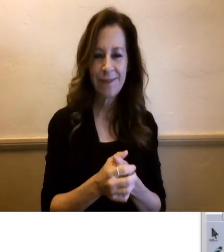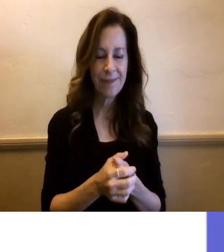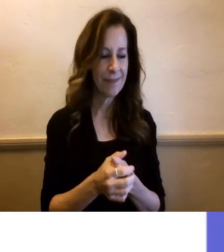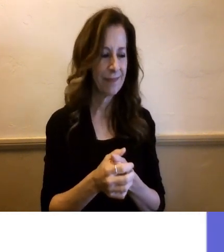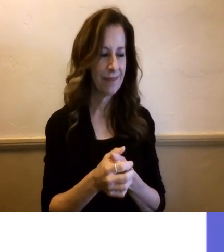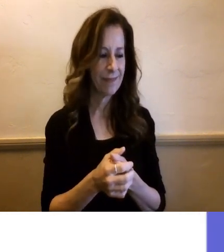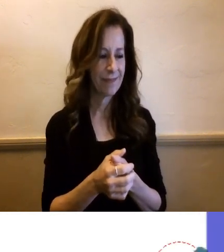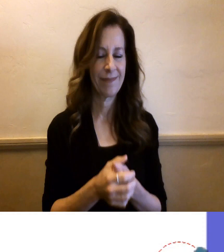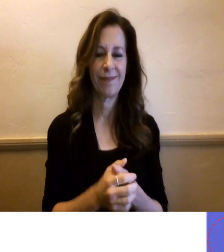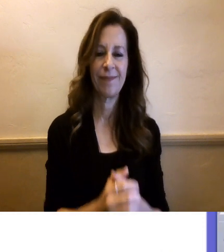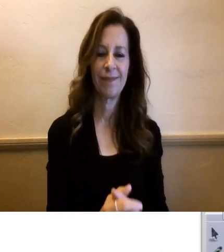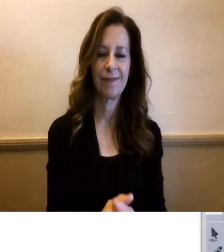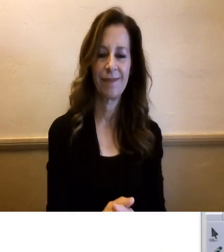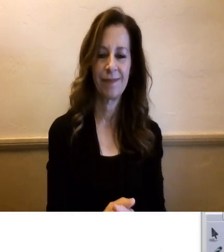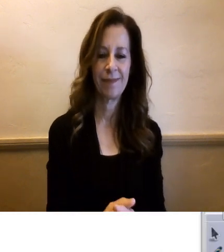now.